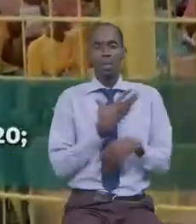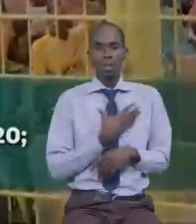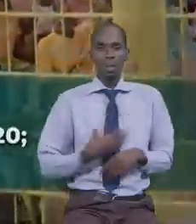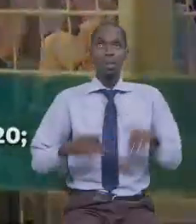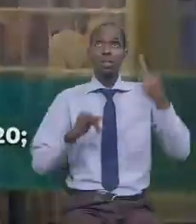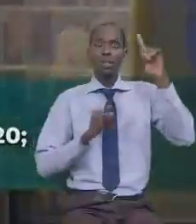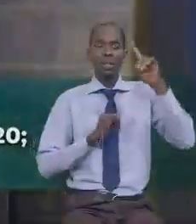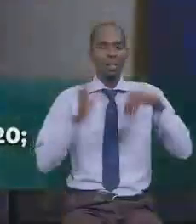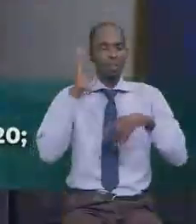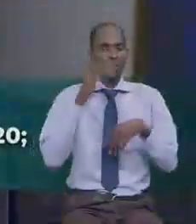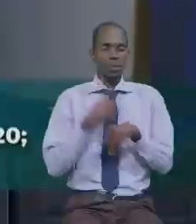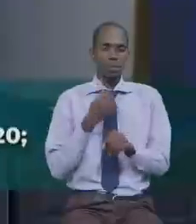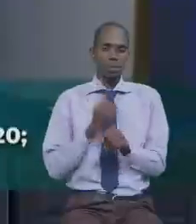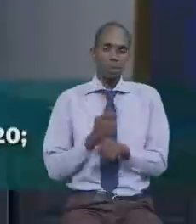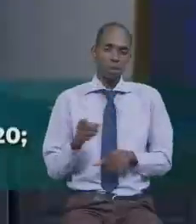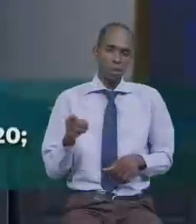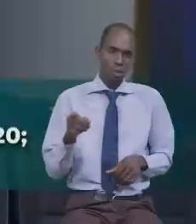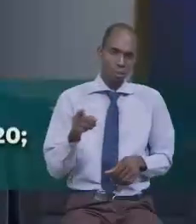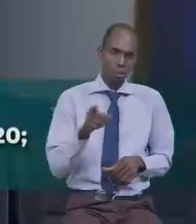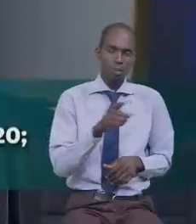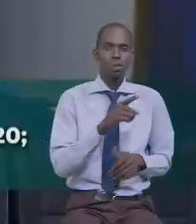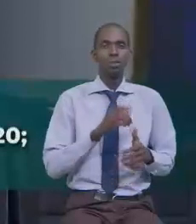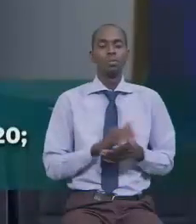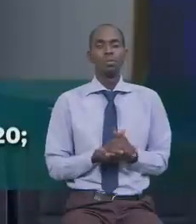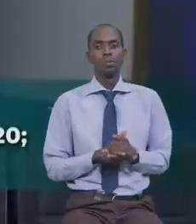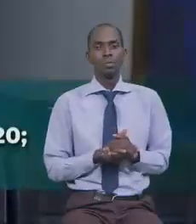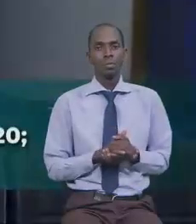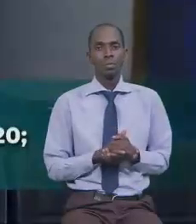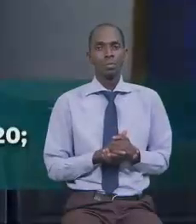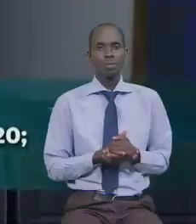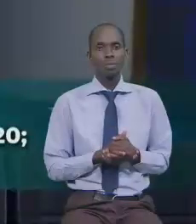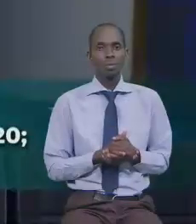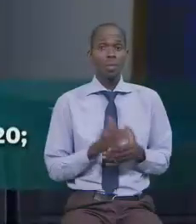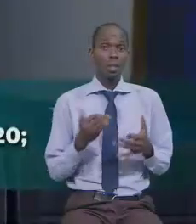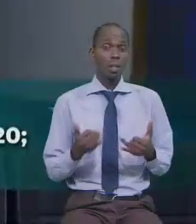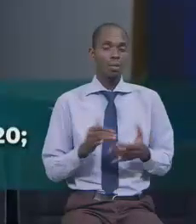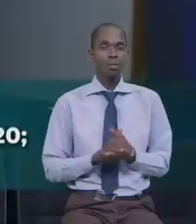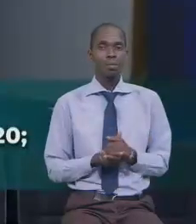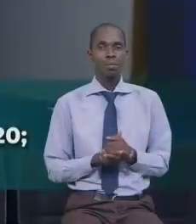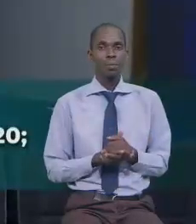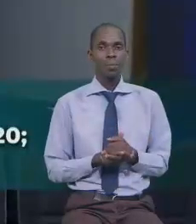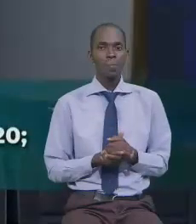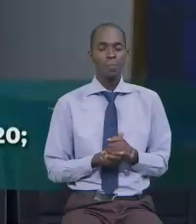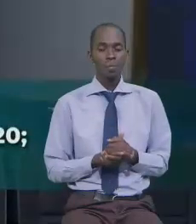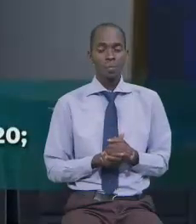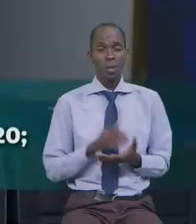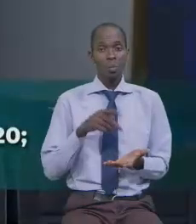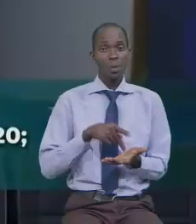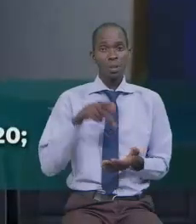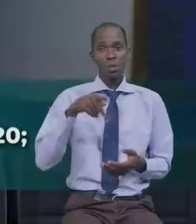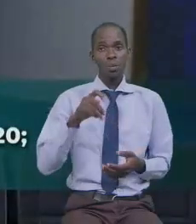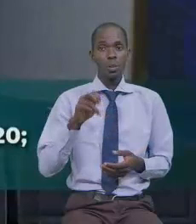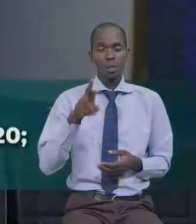me, and I will make you. Now, Peter happened to be a